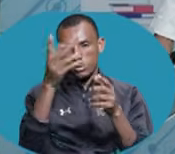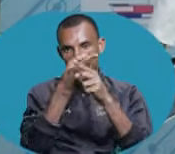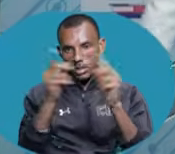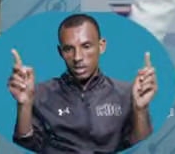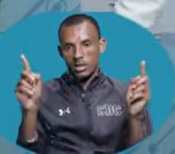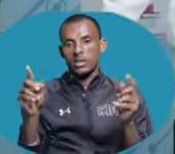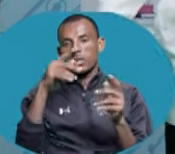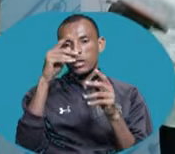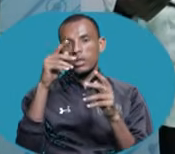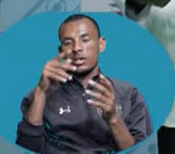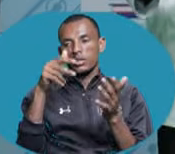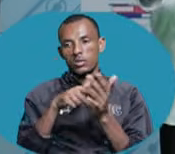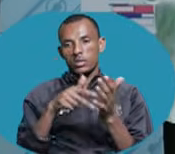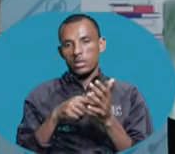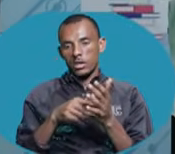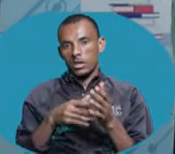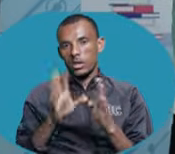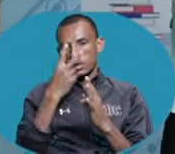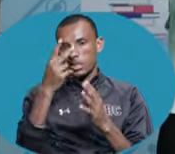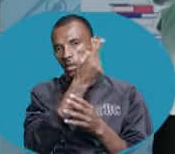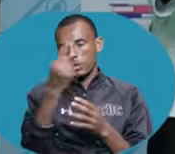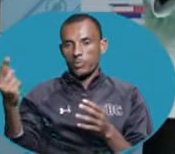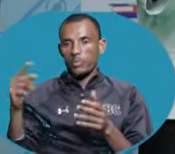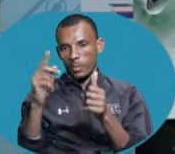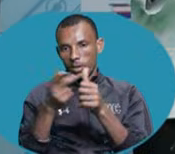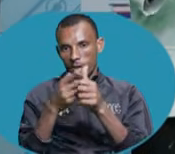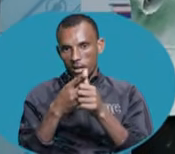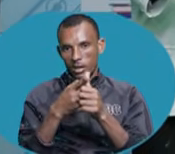ILO, International Labour Organization.